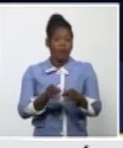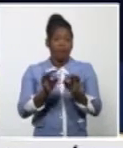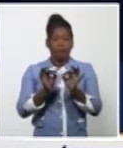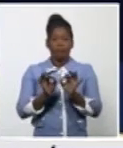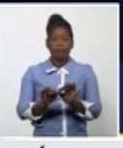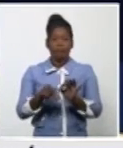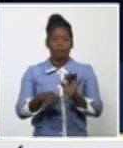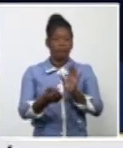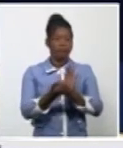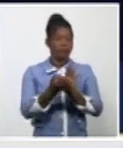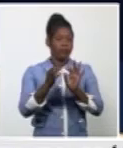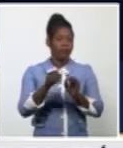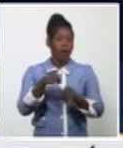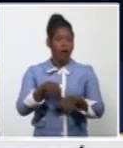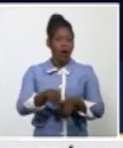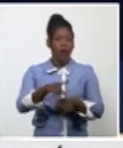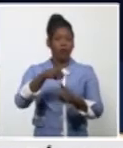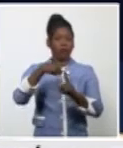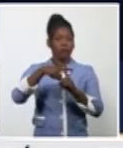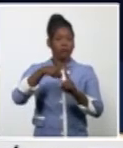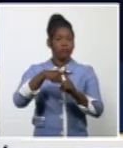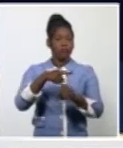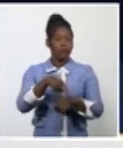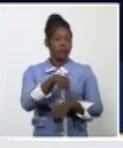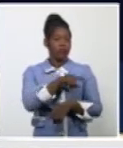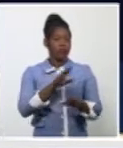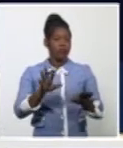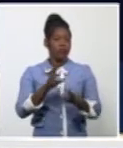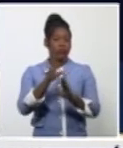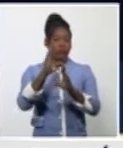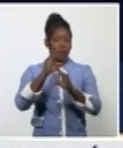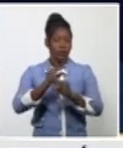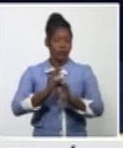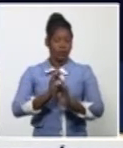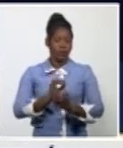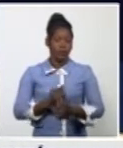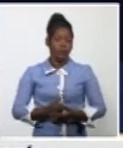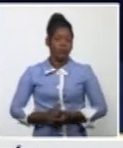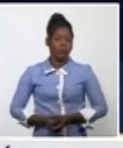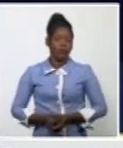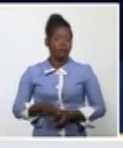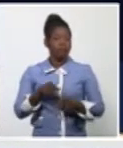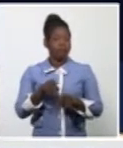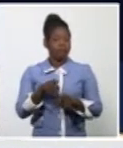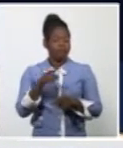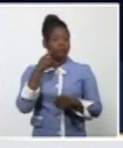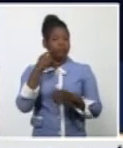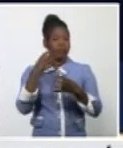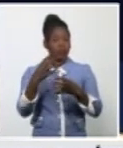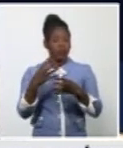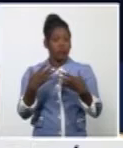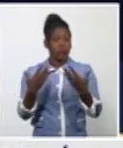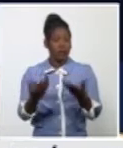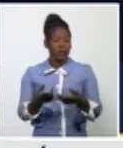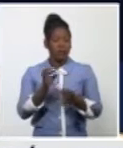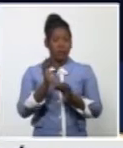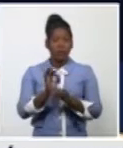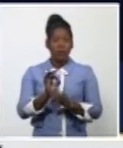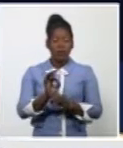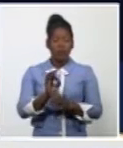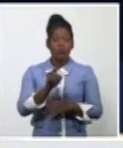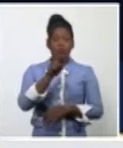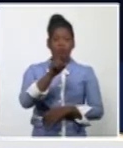active cases that we have in the country as of 12 midnight last night. A favorable element is that out